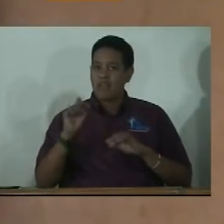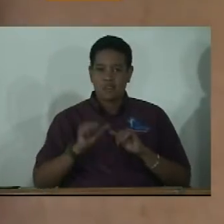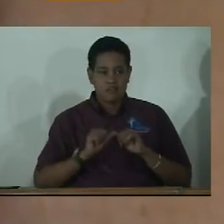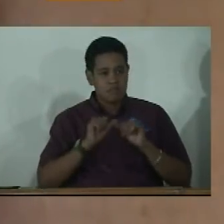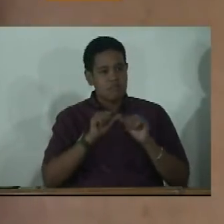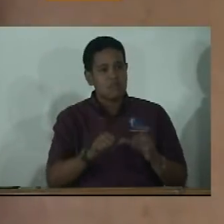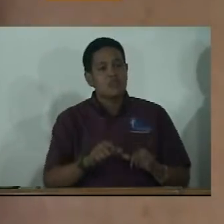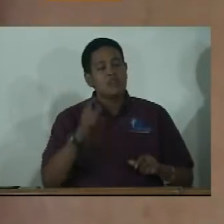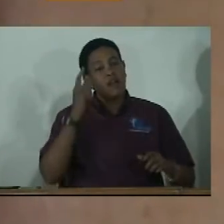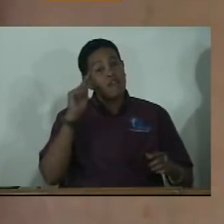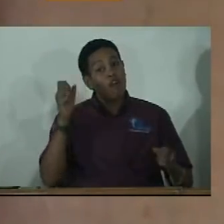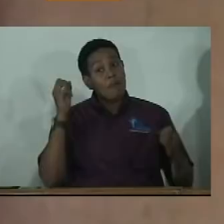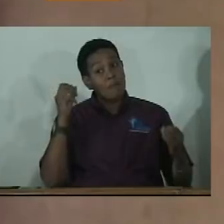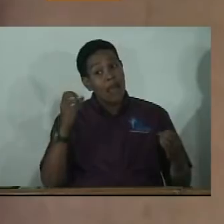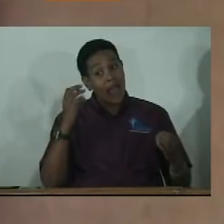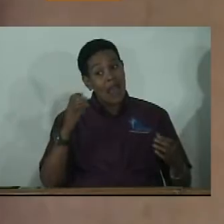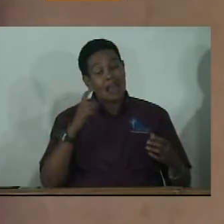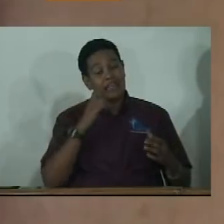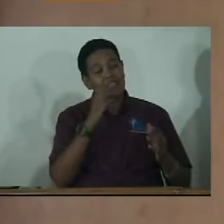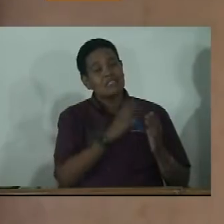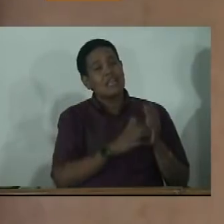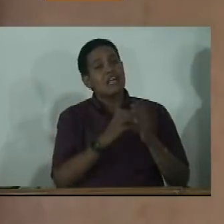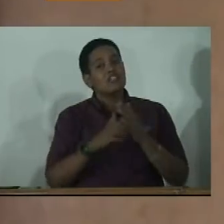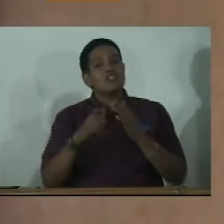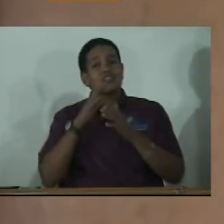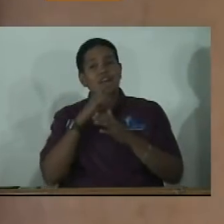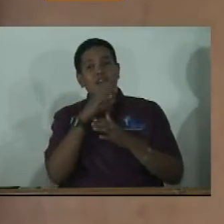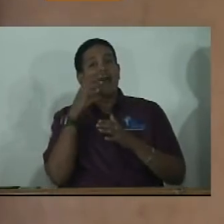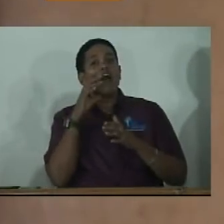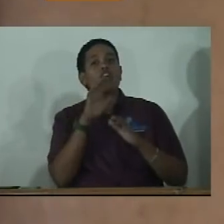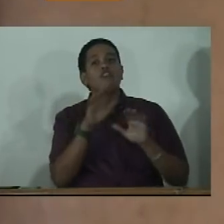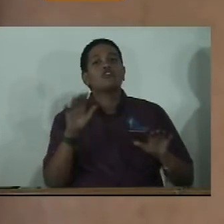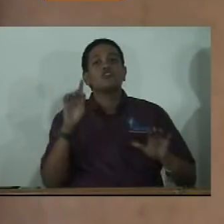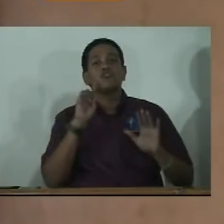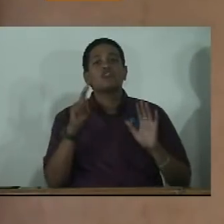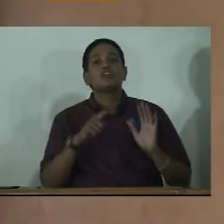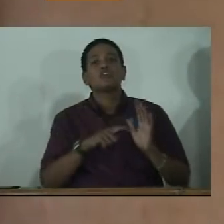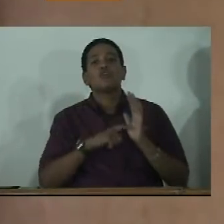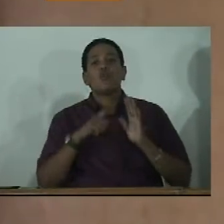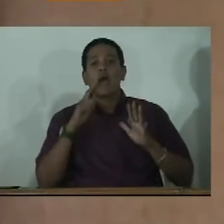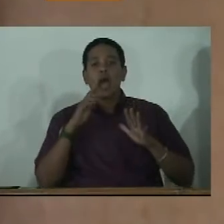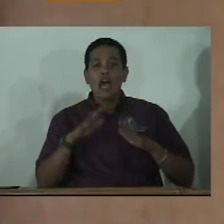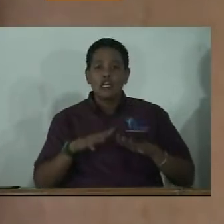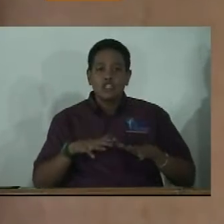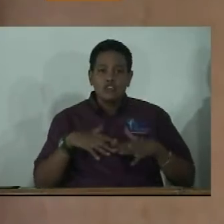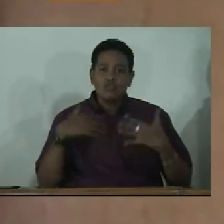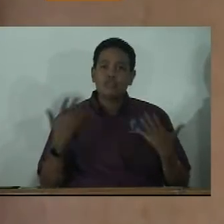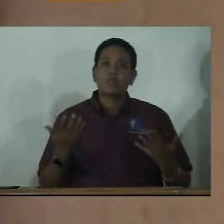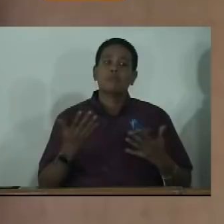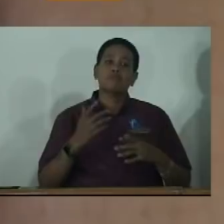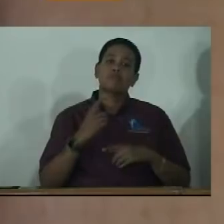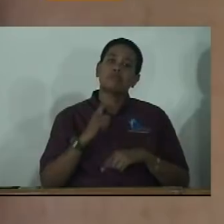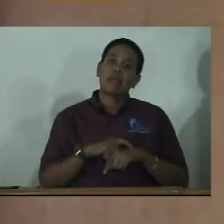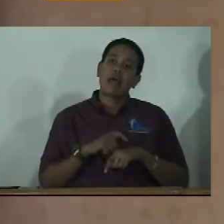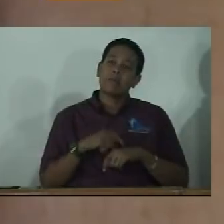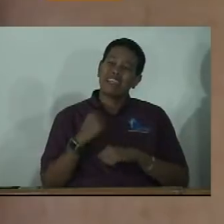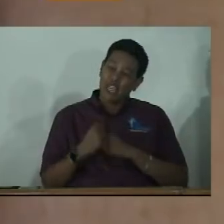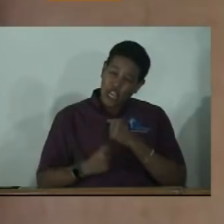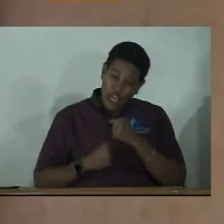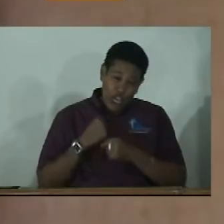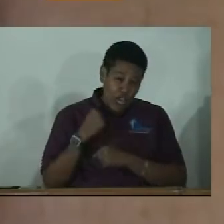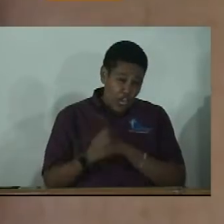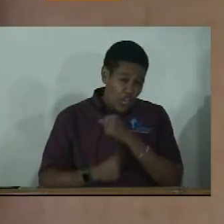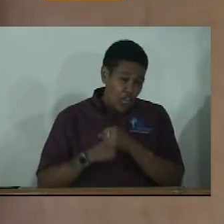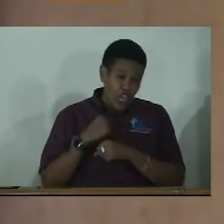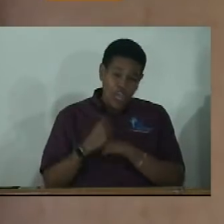For many sectors of agriculture, it requires tremendous lead time, years to build